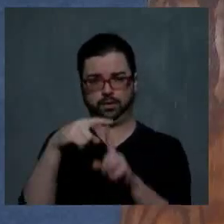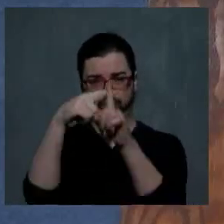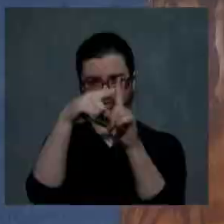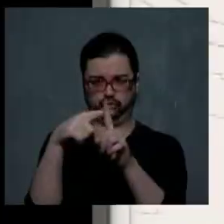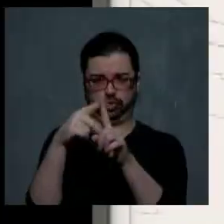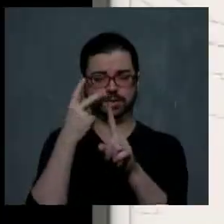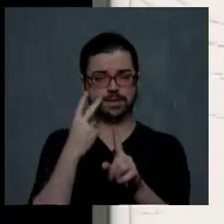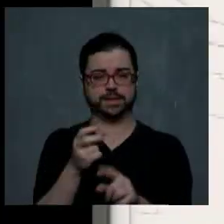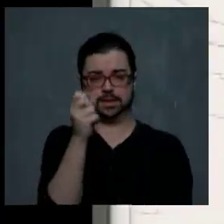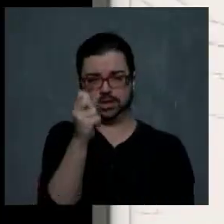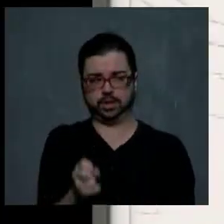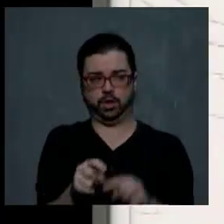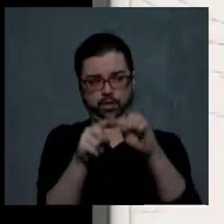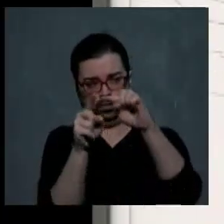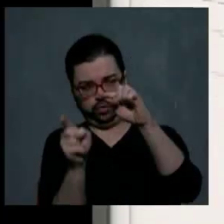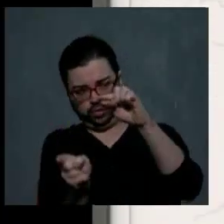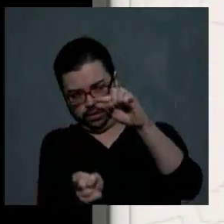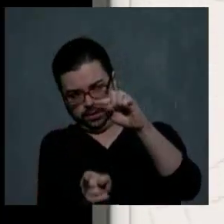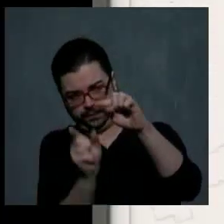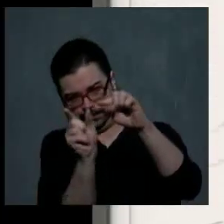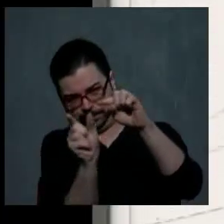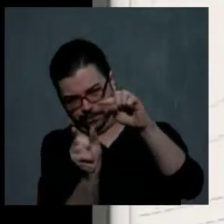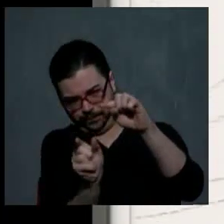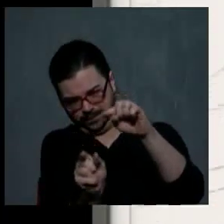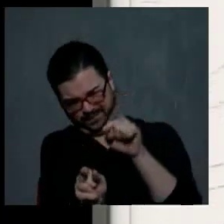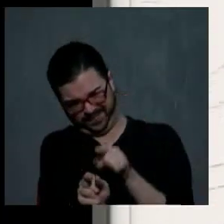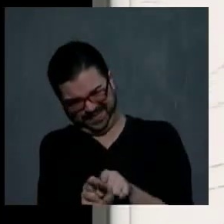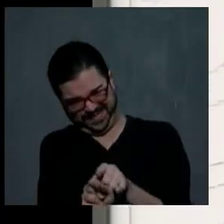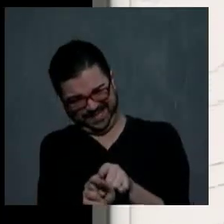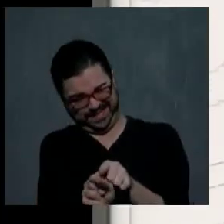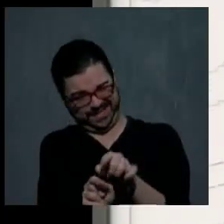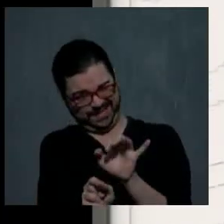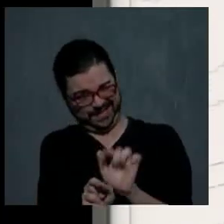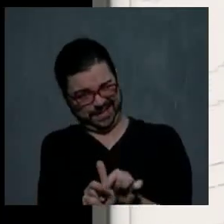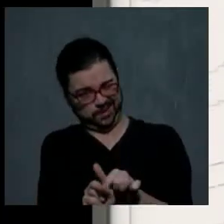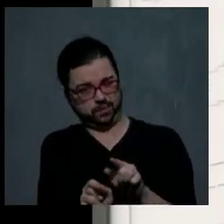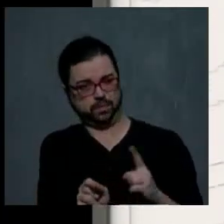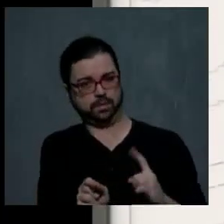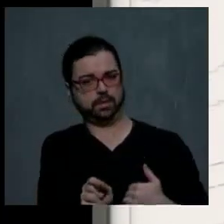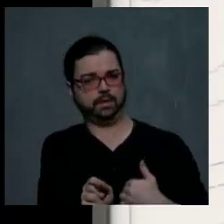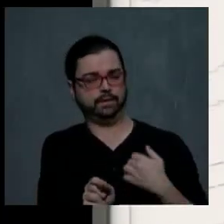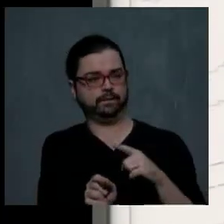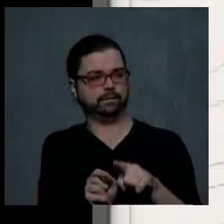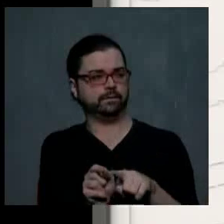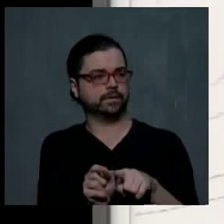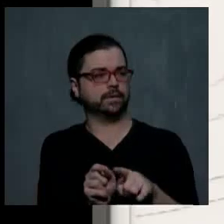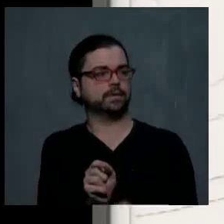tip of the wedge as it comes down to a point.